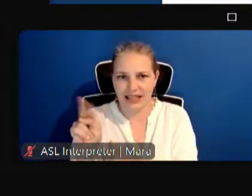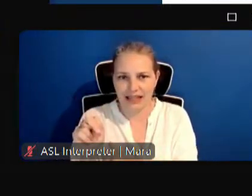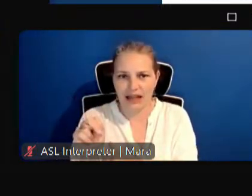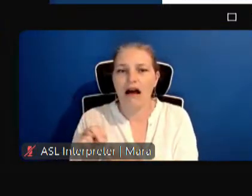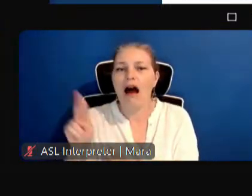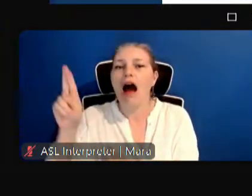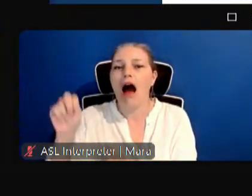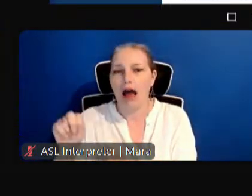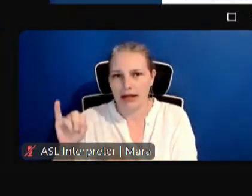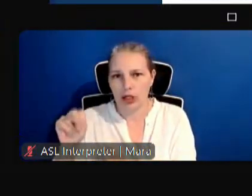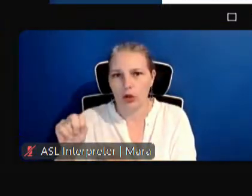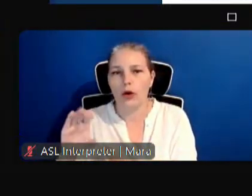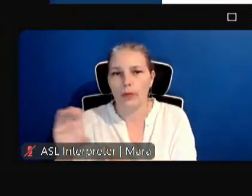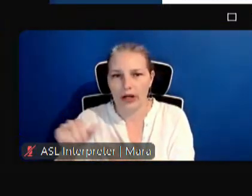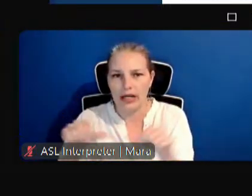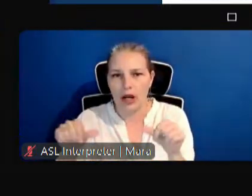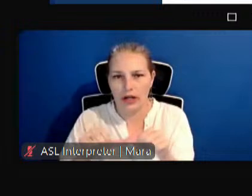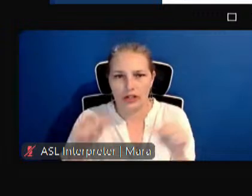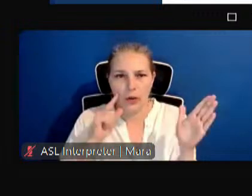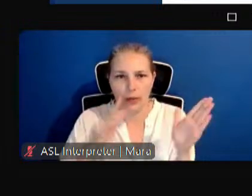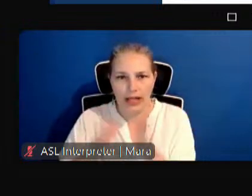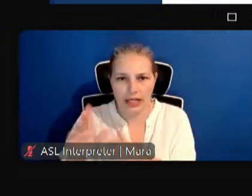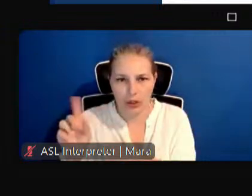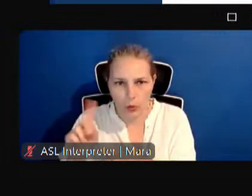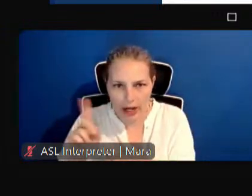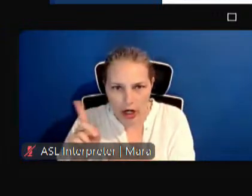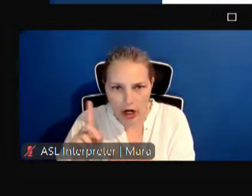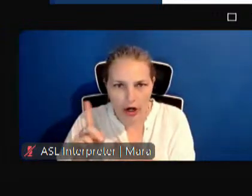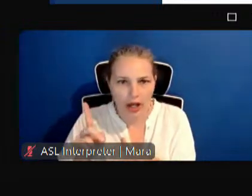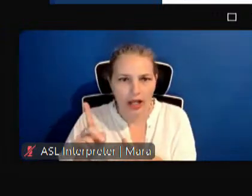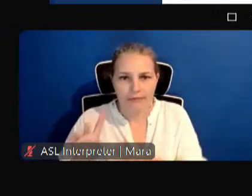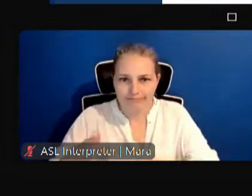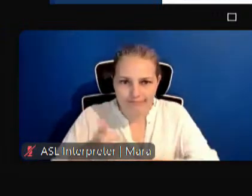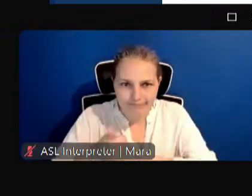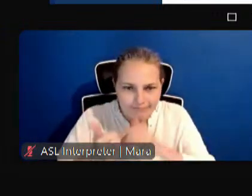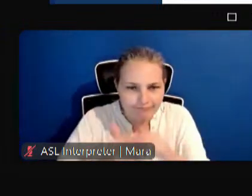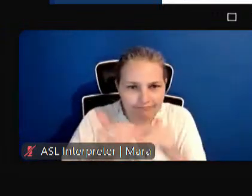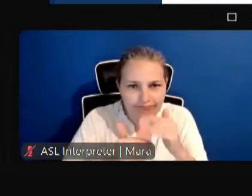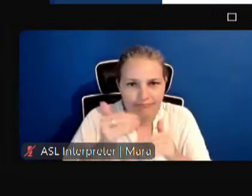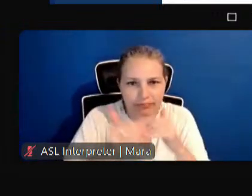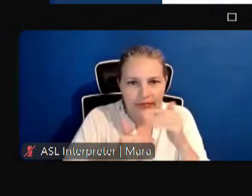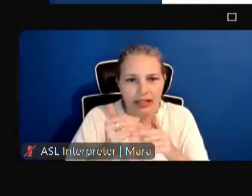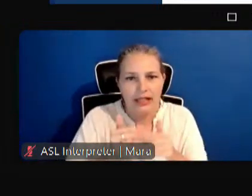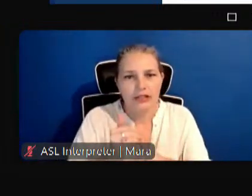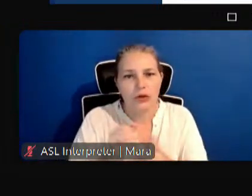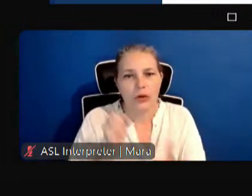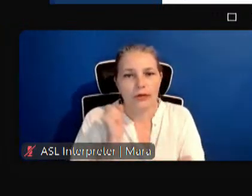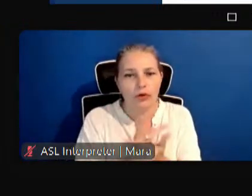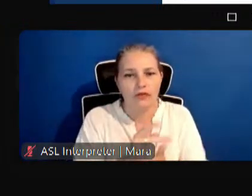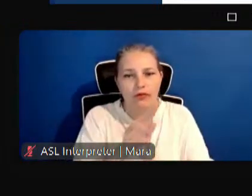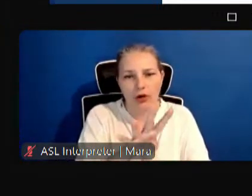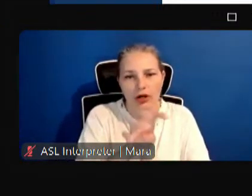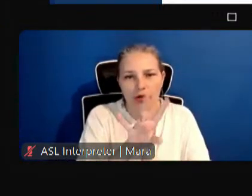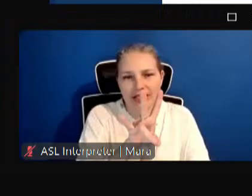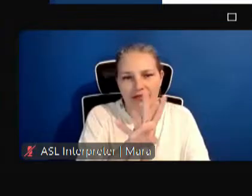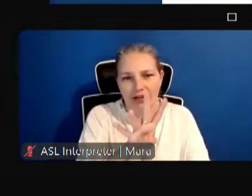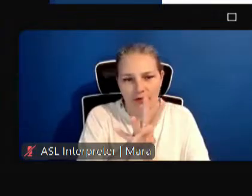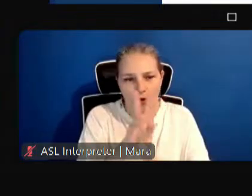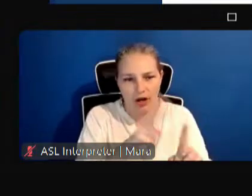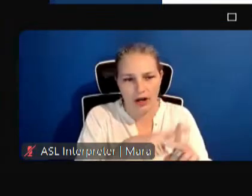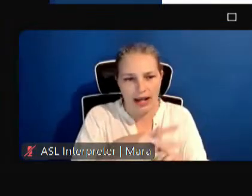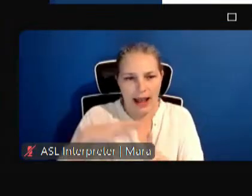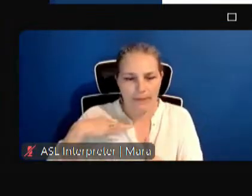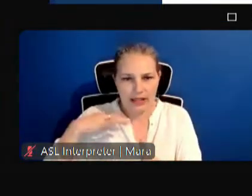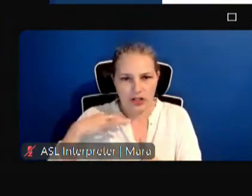what is proposed to be built and where on the site, and planning have cleared 474 applications. Once full